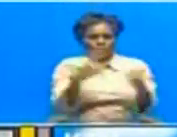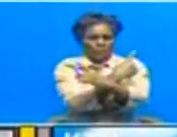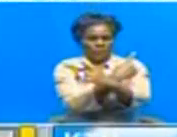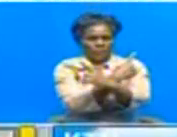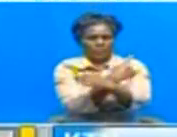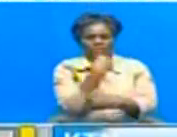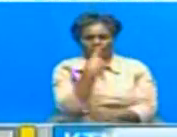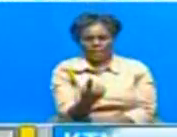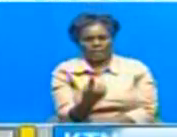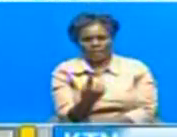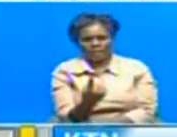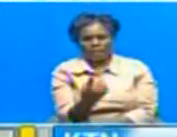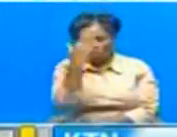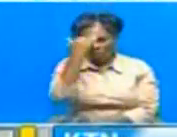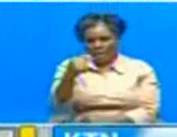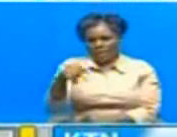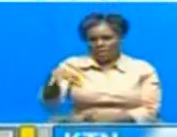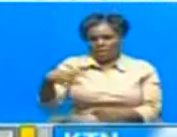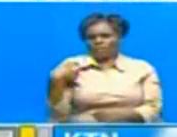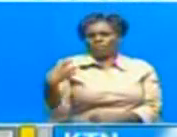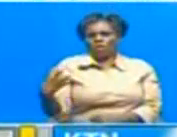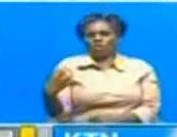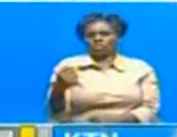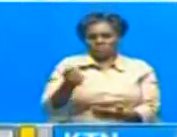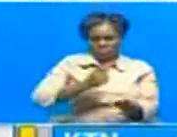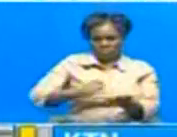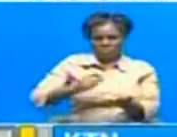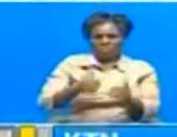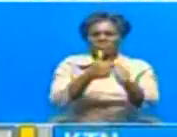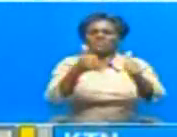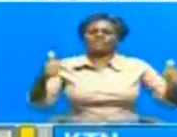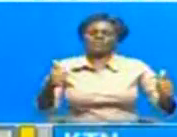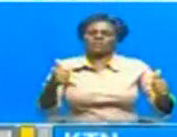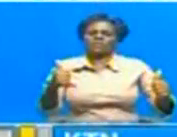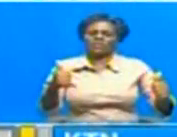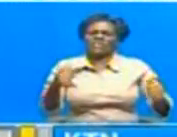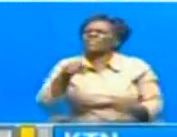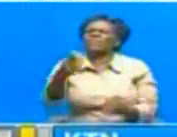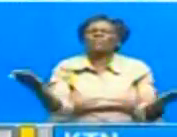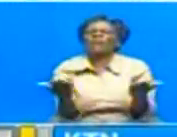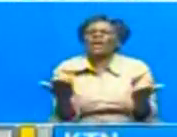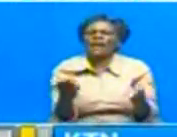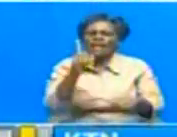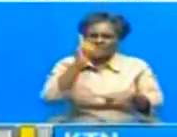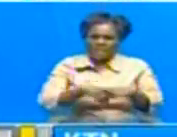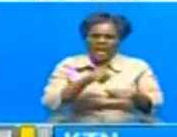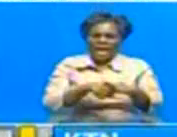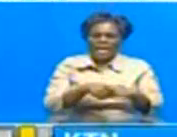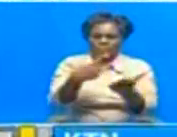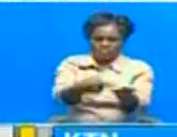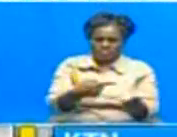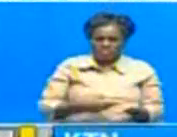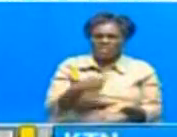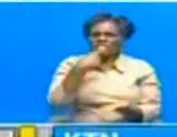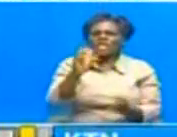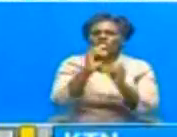tune because their boss has now refused to sign. You ask yourself, where were they? Why did they not say those